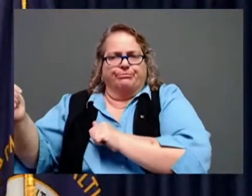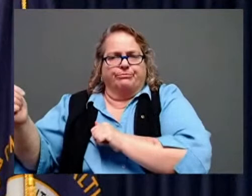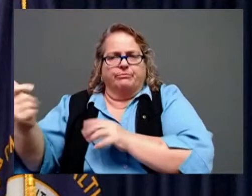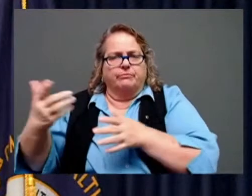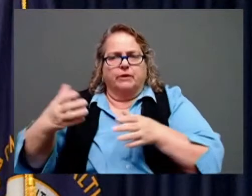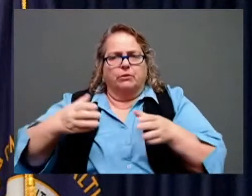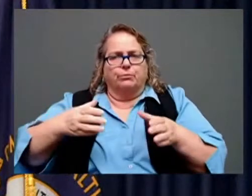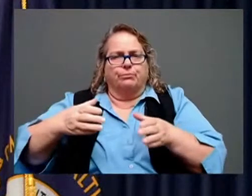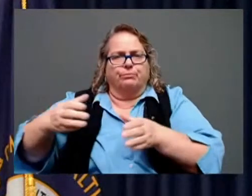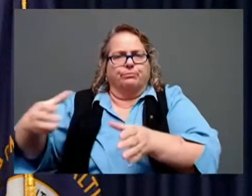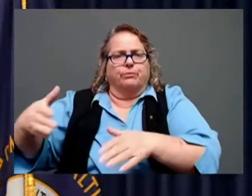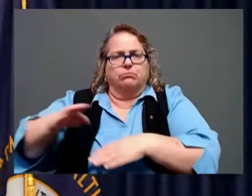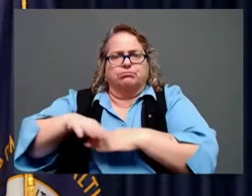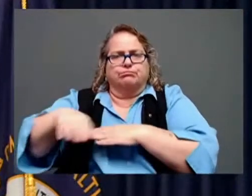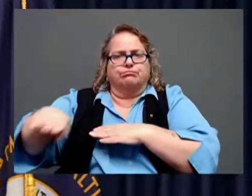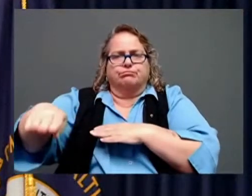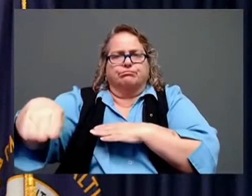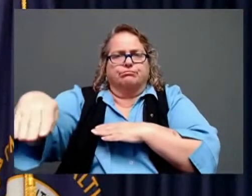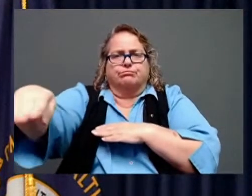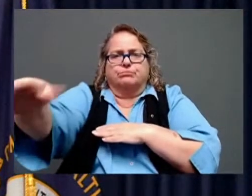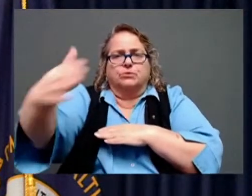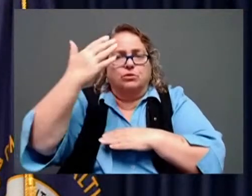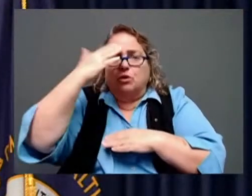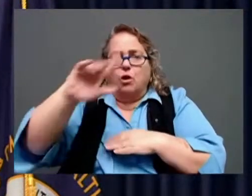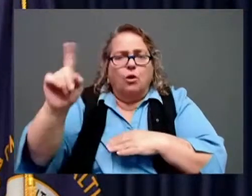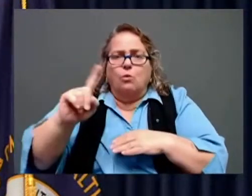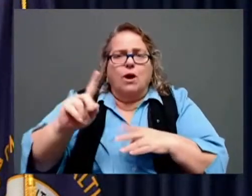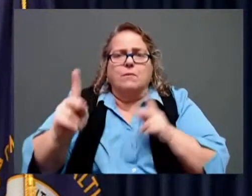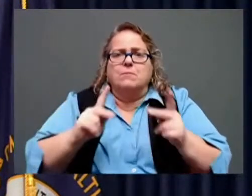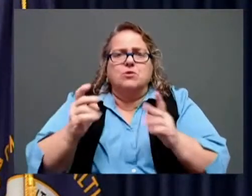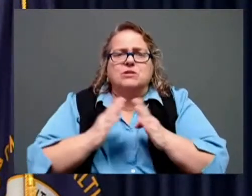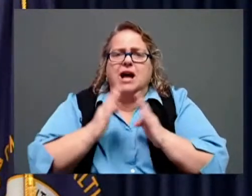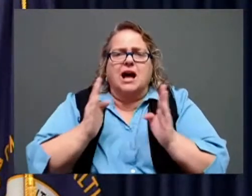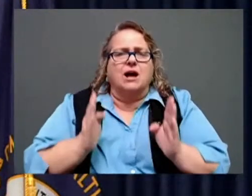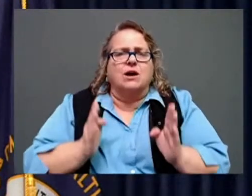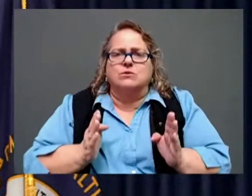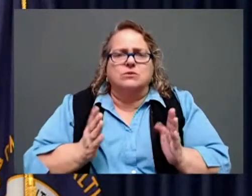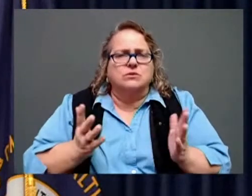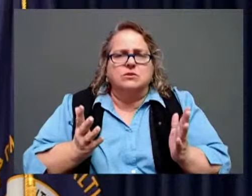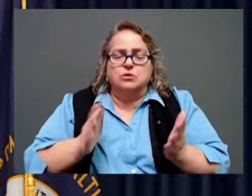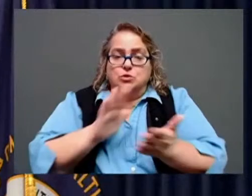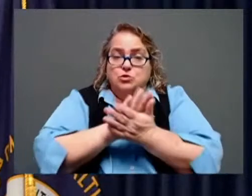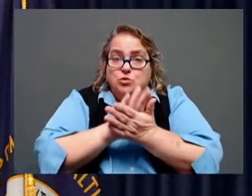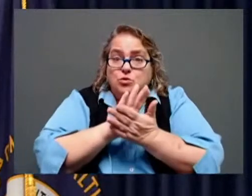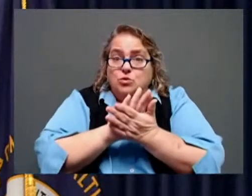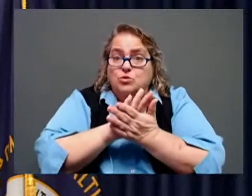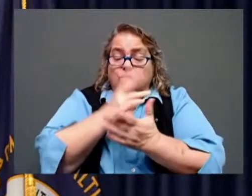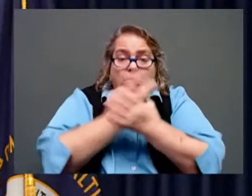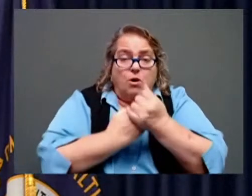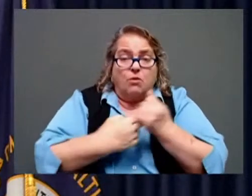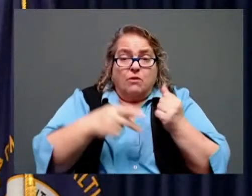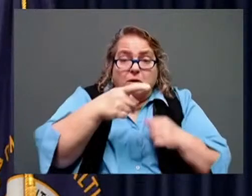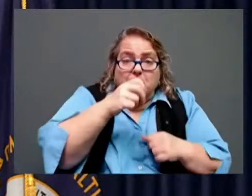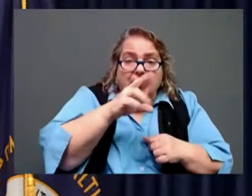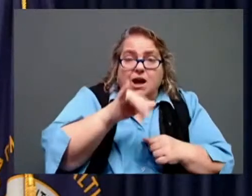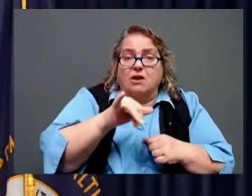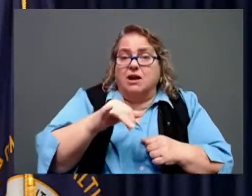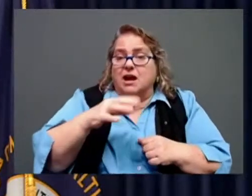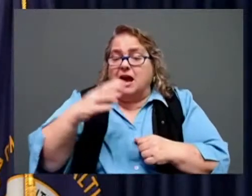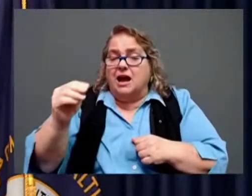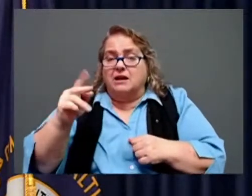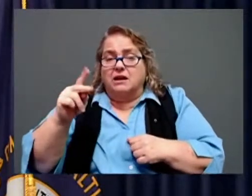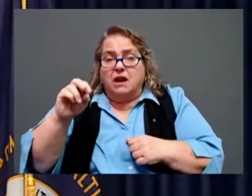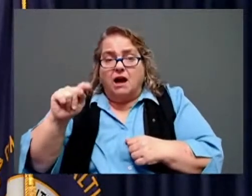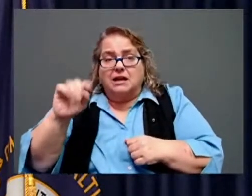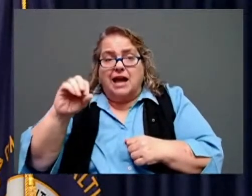don't know where some parts of people's houses are. Schools, both in Perry and in Knott County, just ruined.